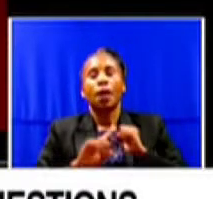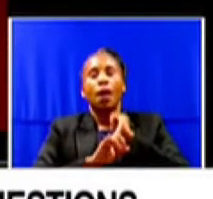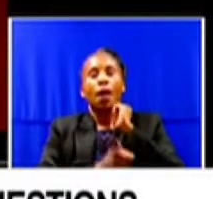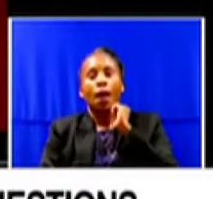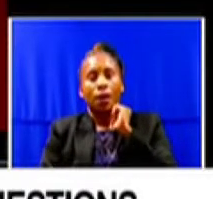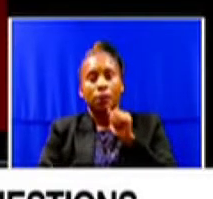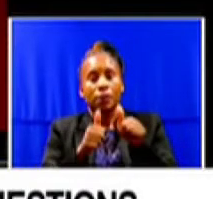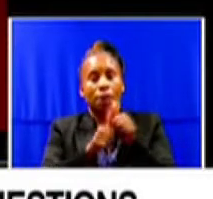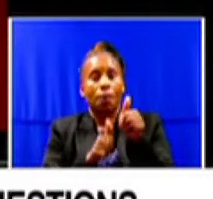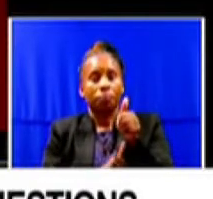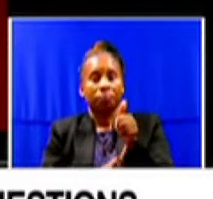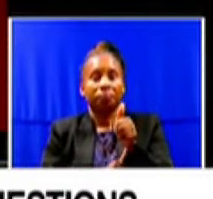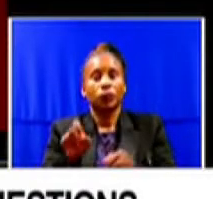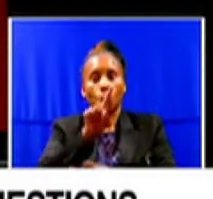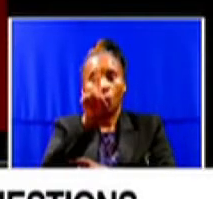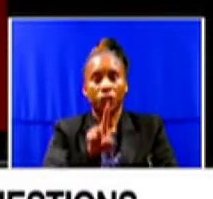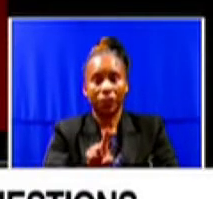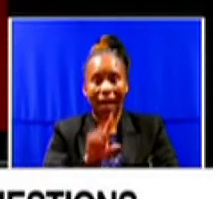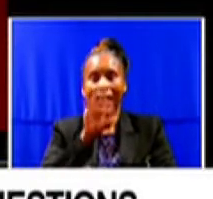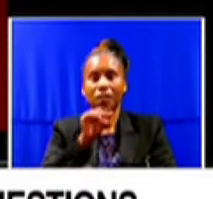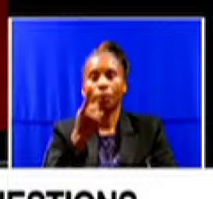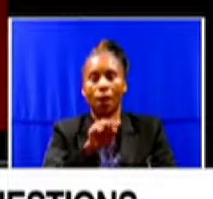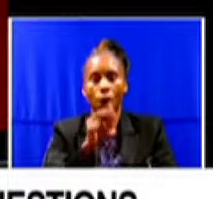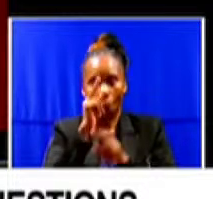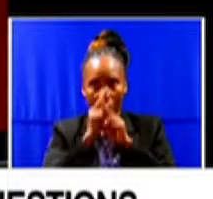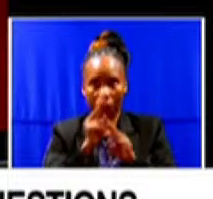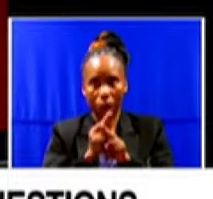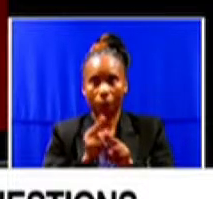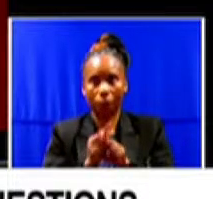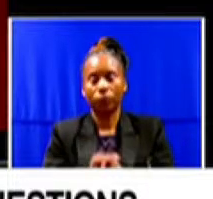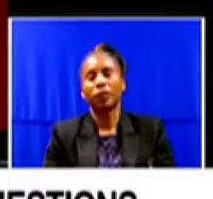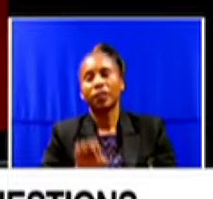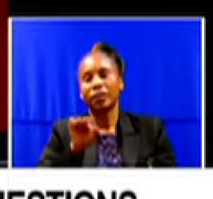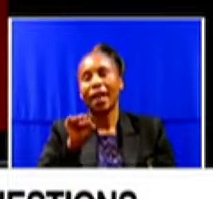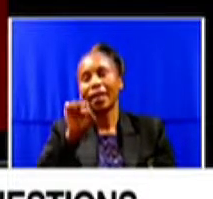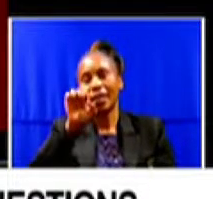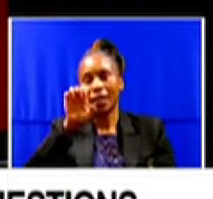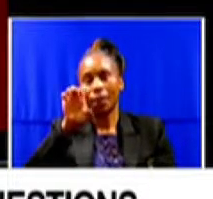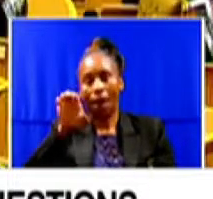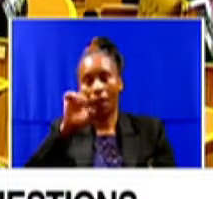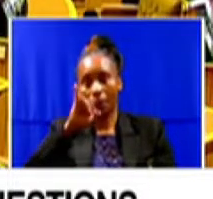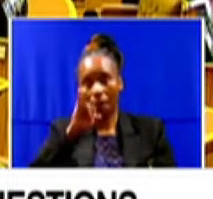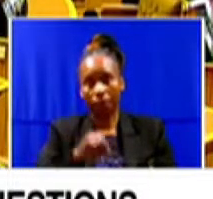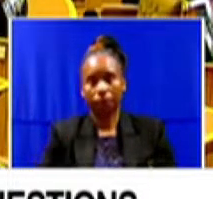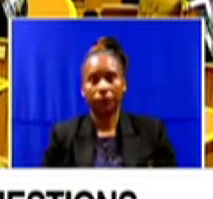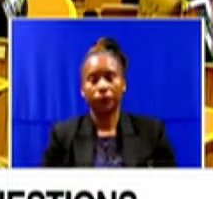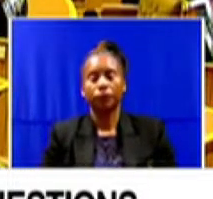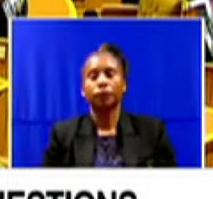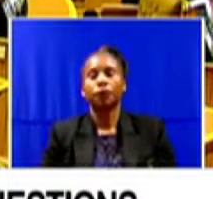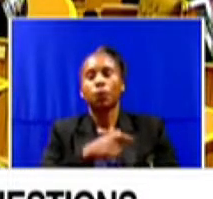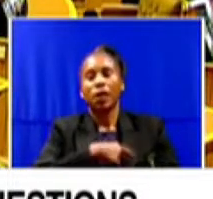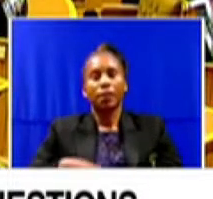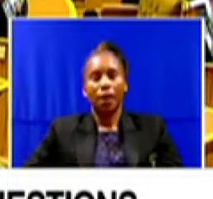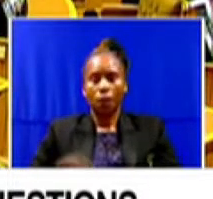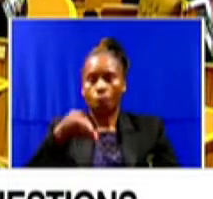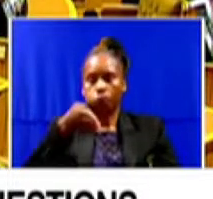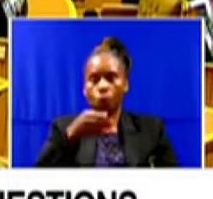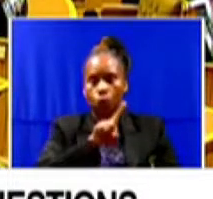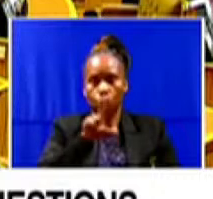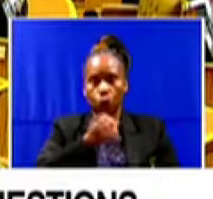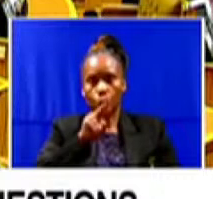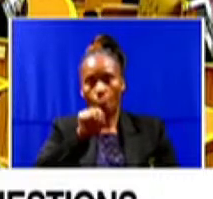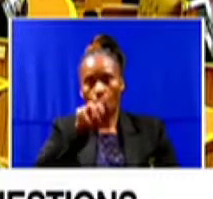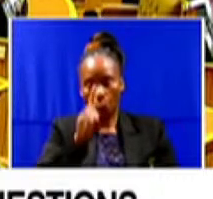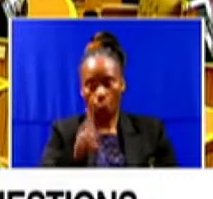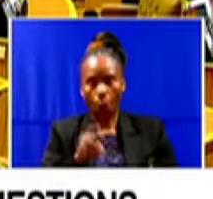is asked by Honorable Sheikh Imam. Thank you, Deputy Speaker. Mr. President, you in the Zondo Commission admitted that your party,